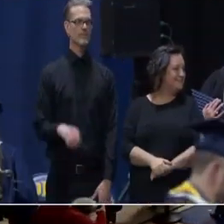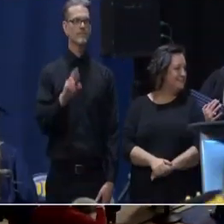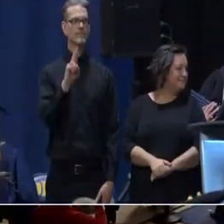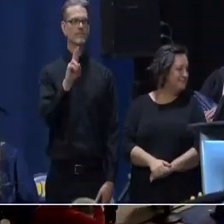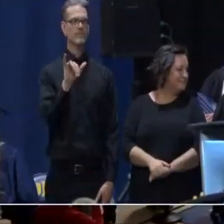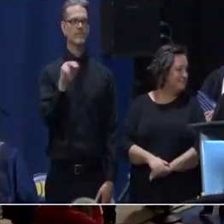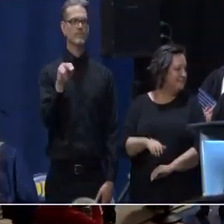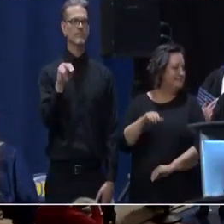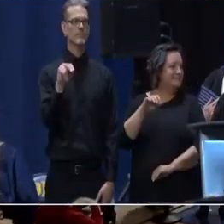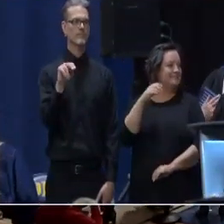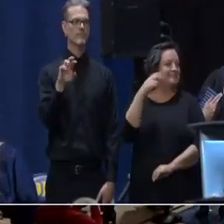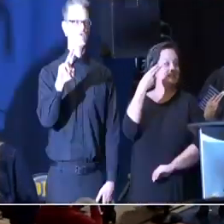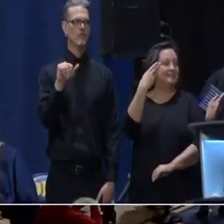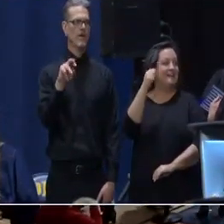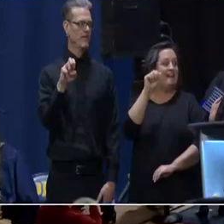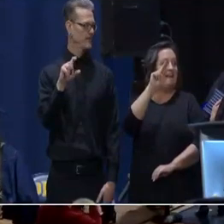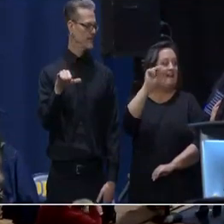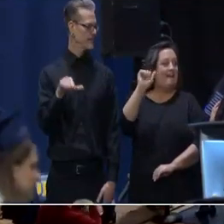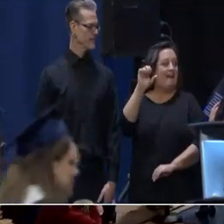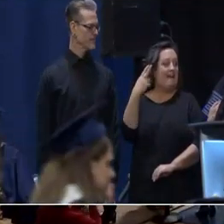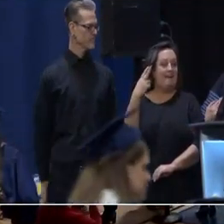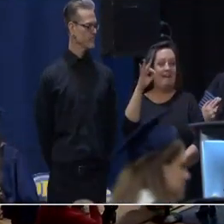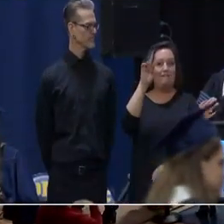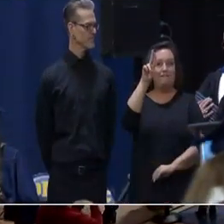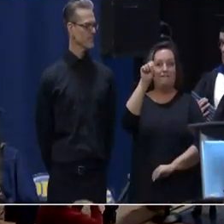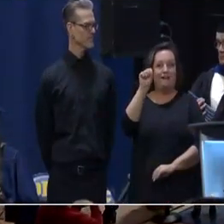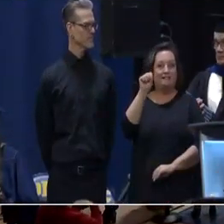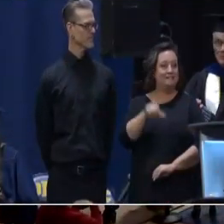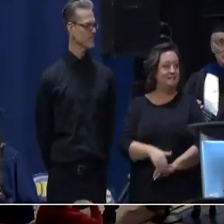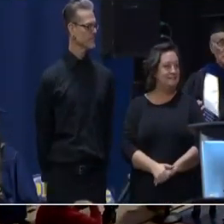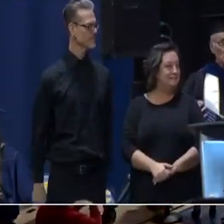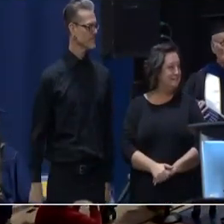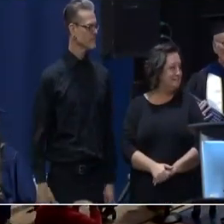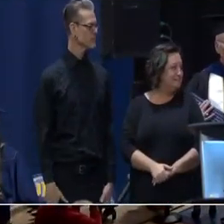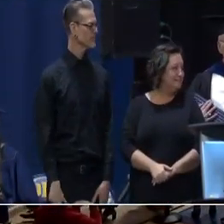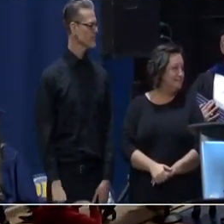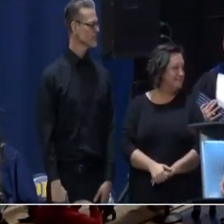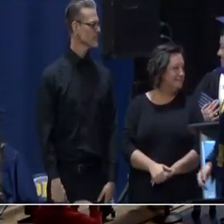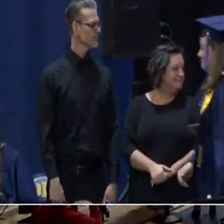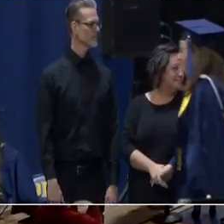Ryan Ramsey. Hannah Fuss.